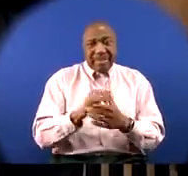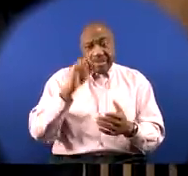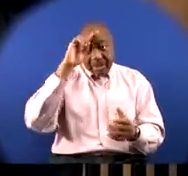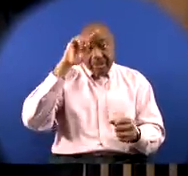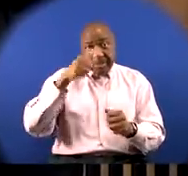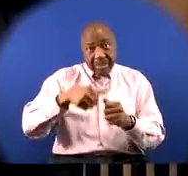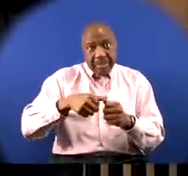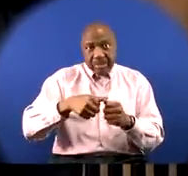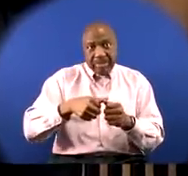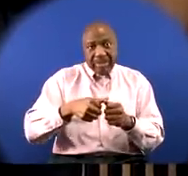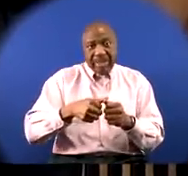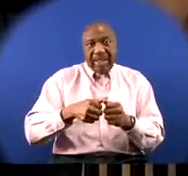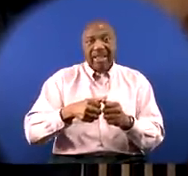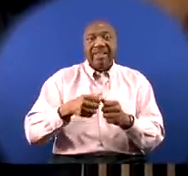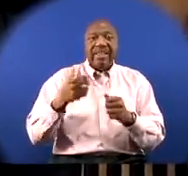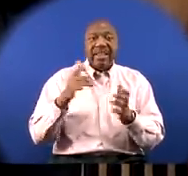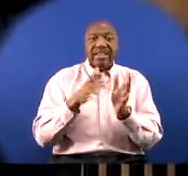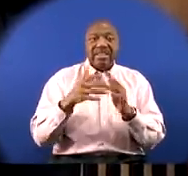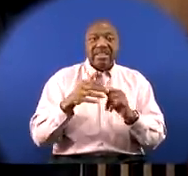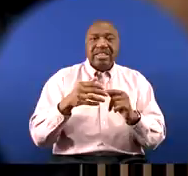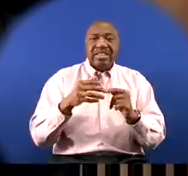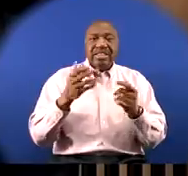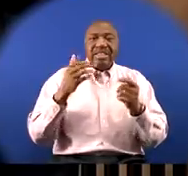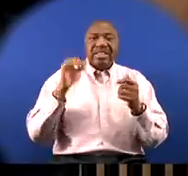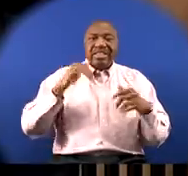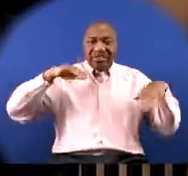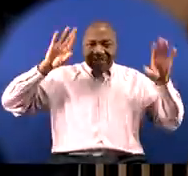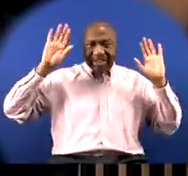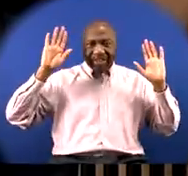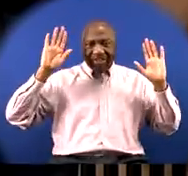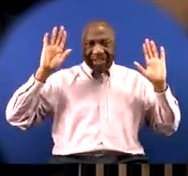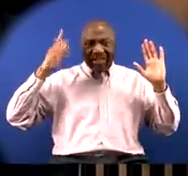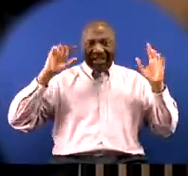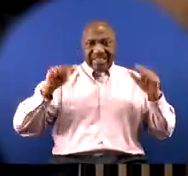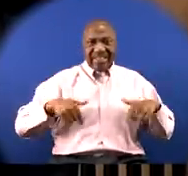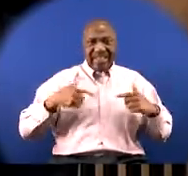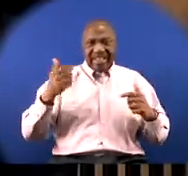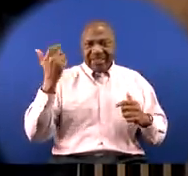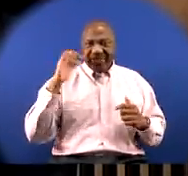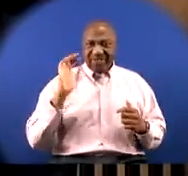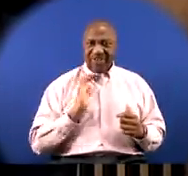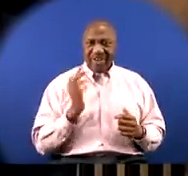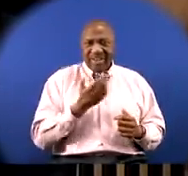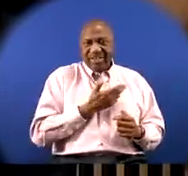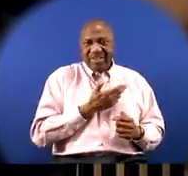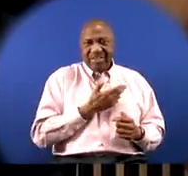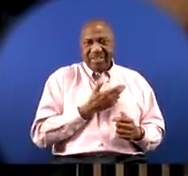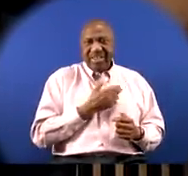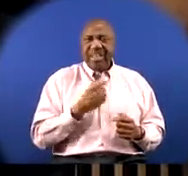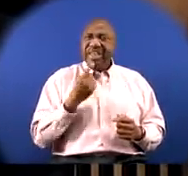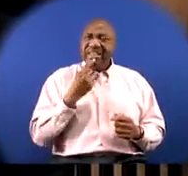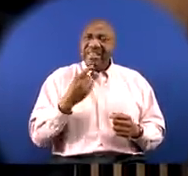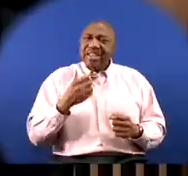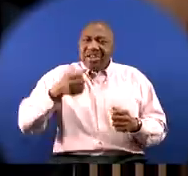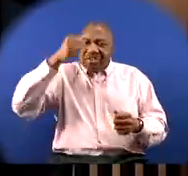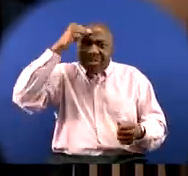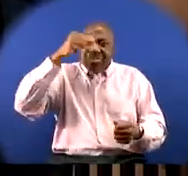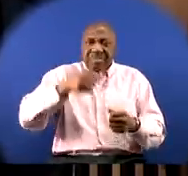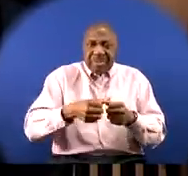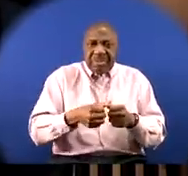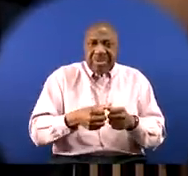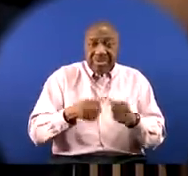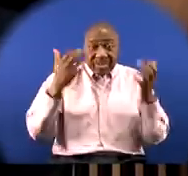his body to be beaten, battered, bruised, and broken for you and for me. He told us to remember